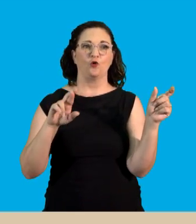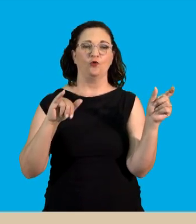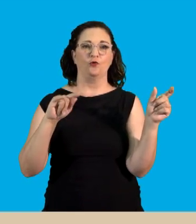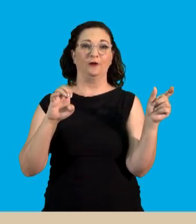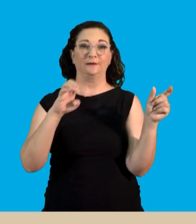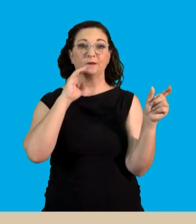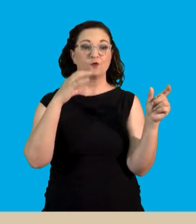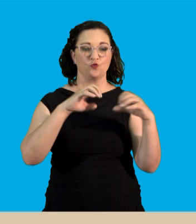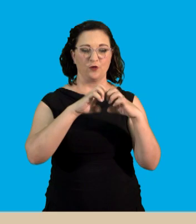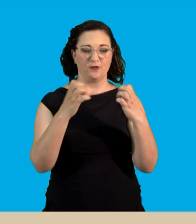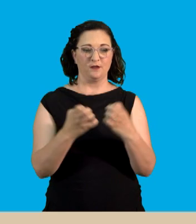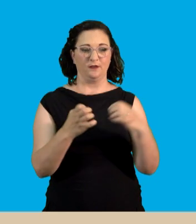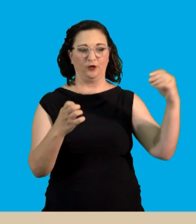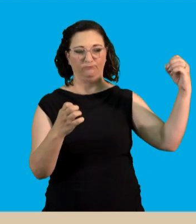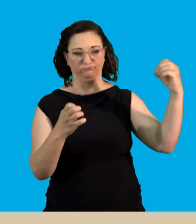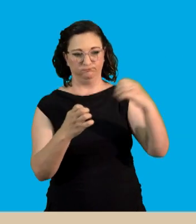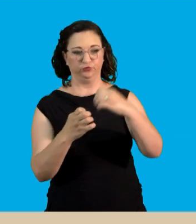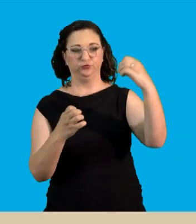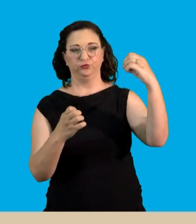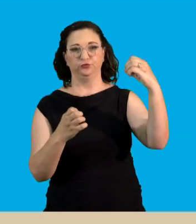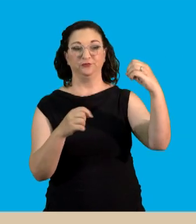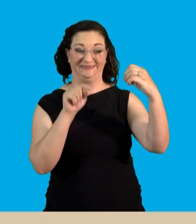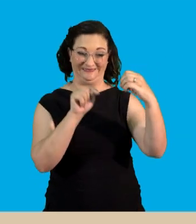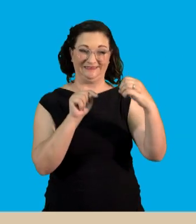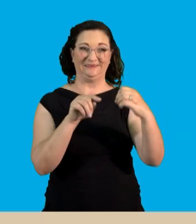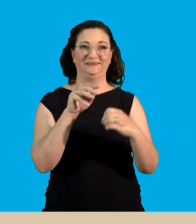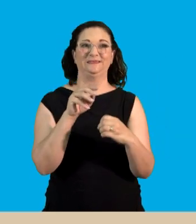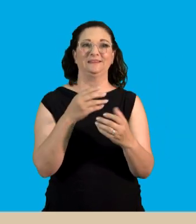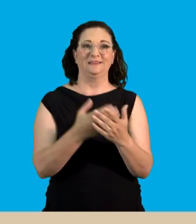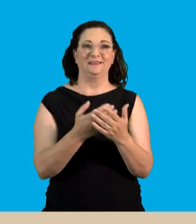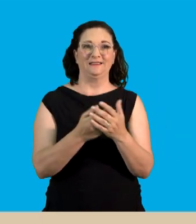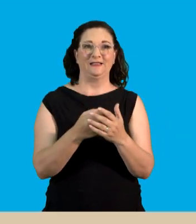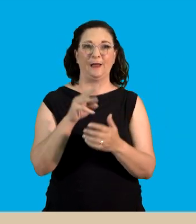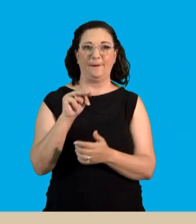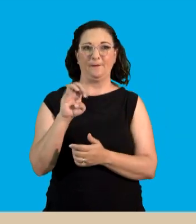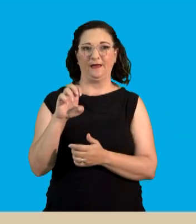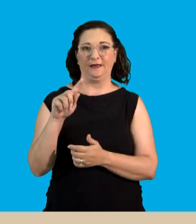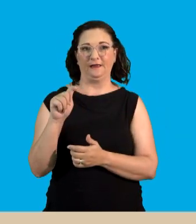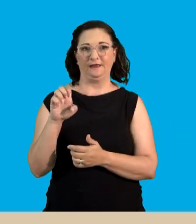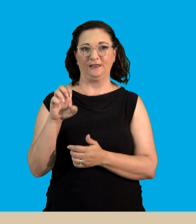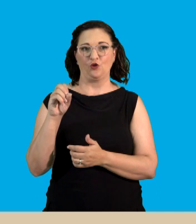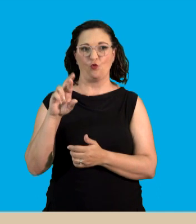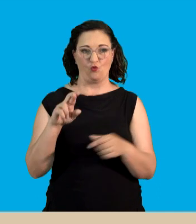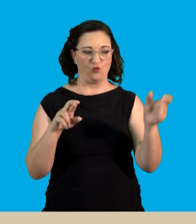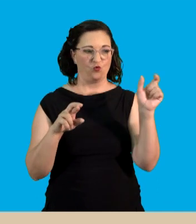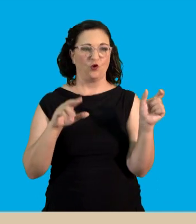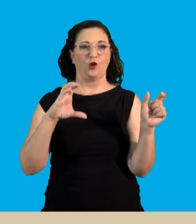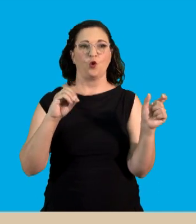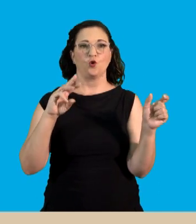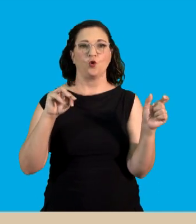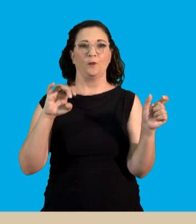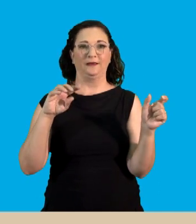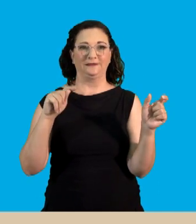crashes onto the Earth's surface. A comet, it is an icy body that releases